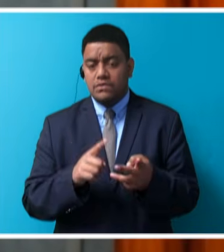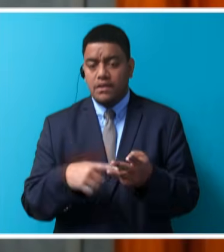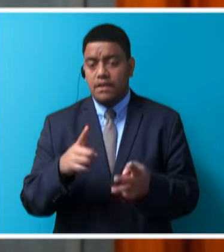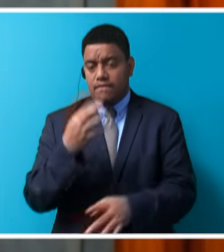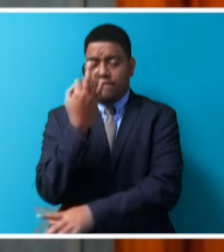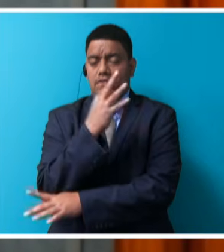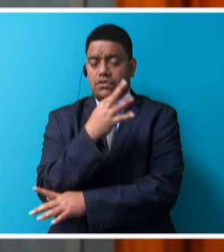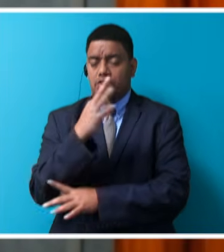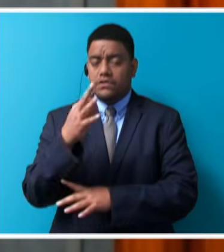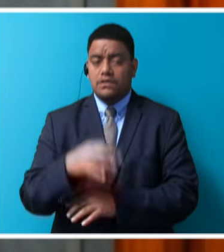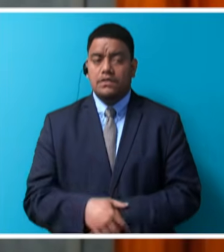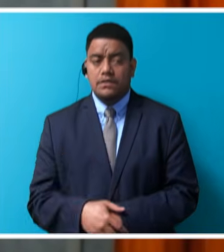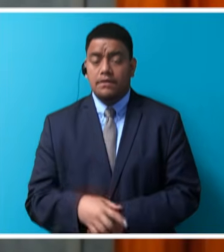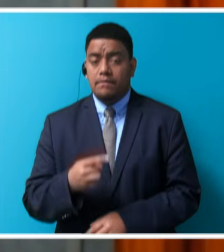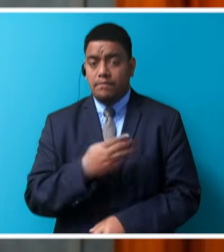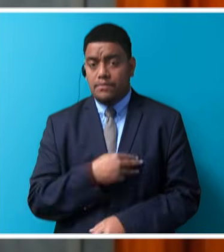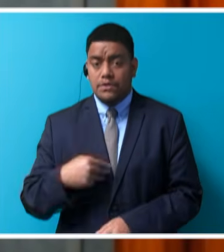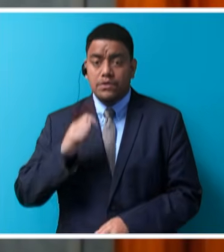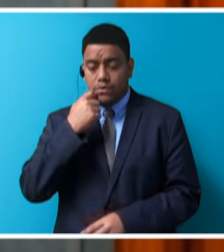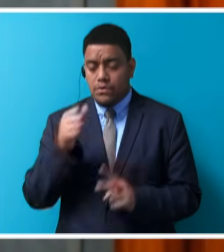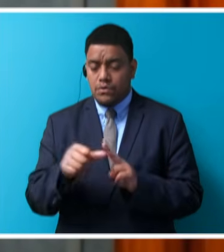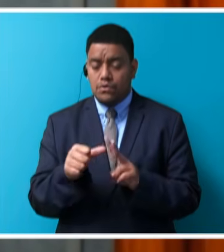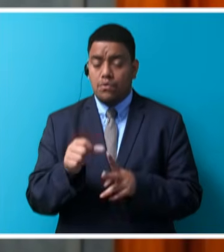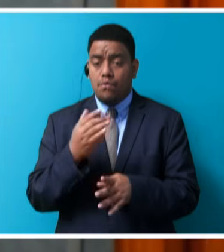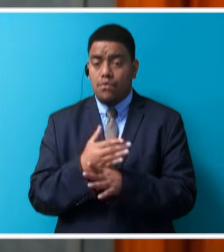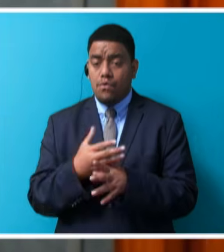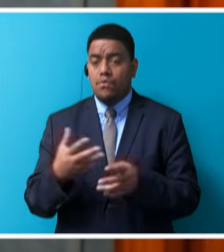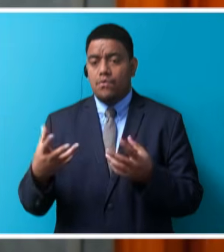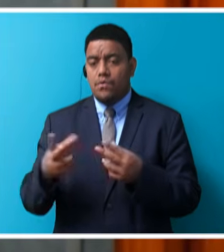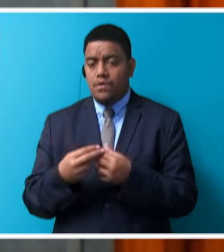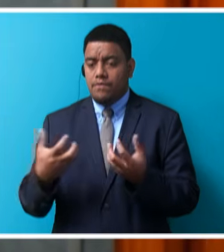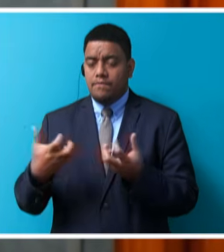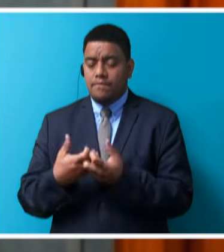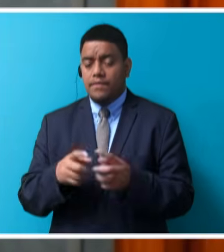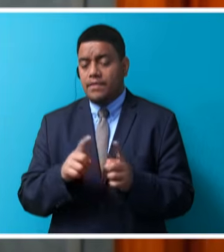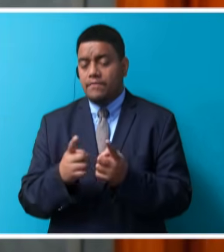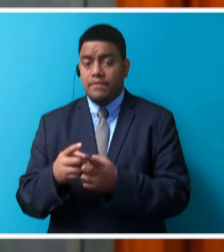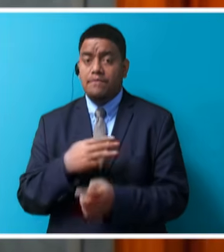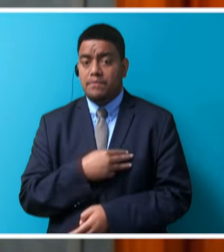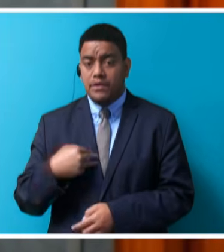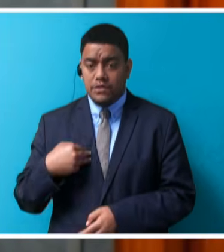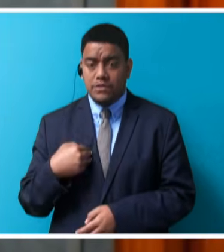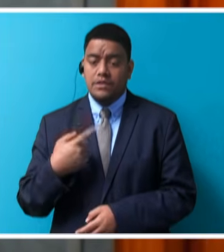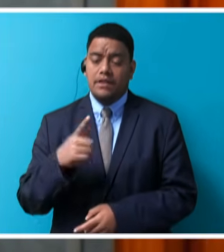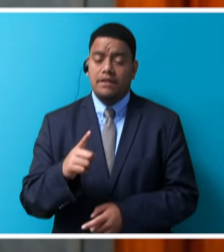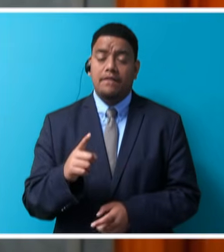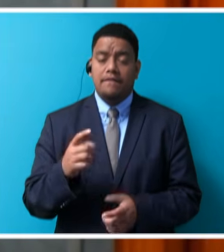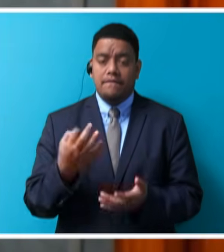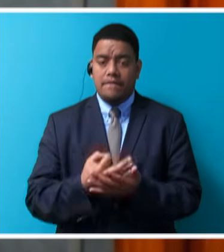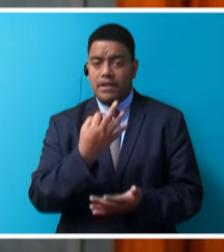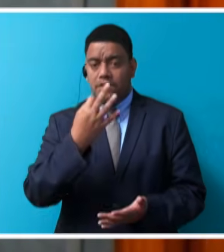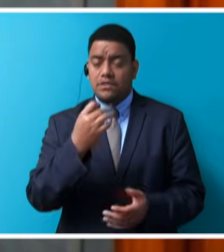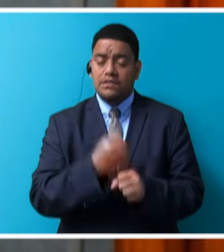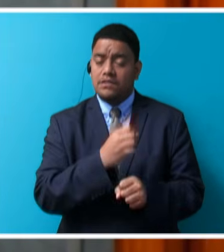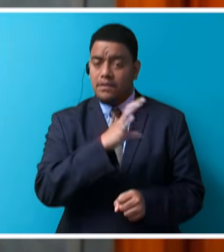forestry. The ministry will also work closely with sector ministries, cooperatives, financial